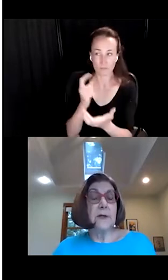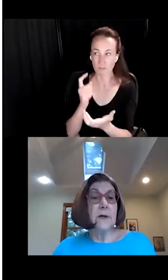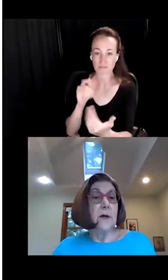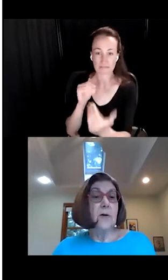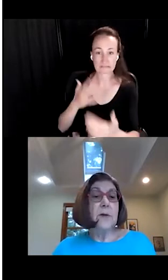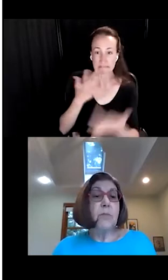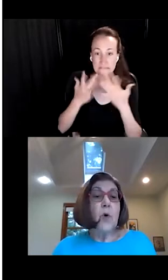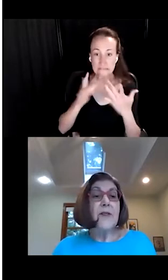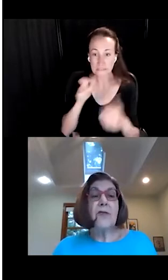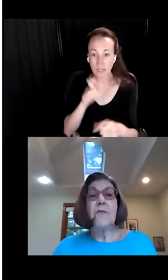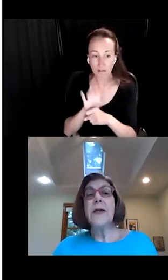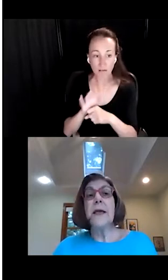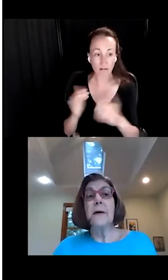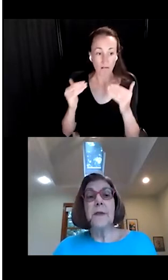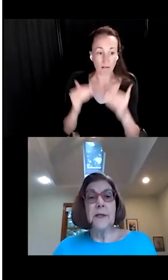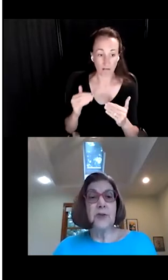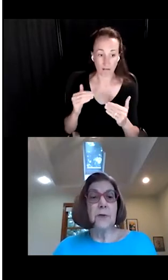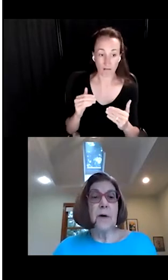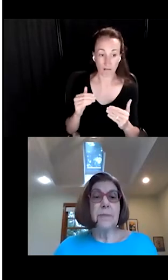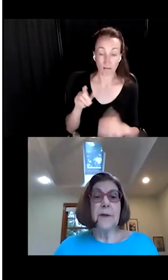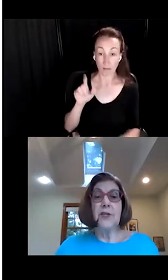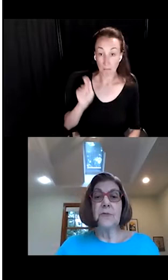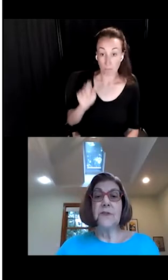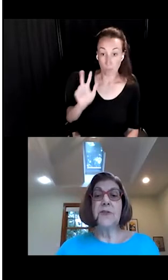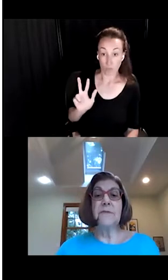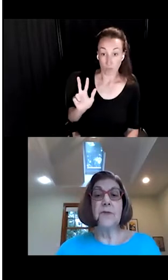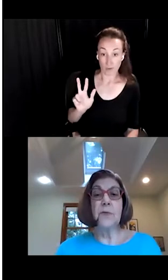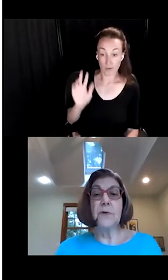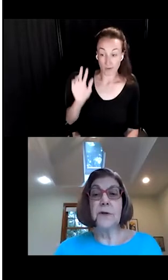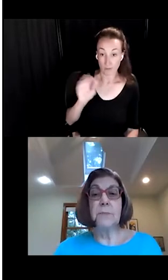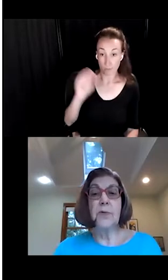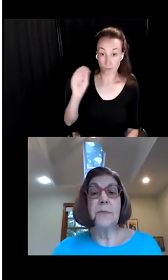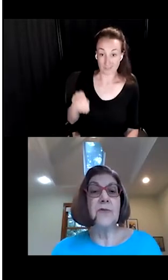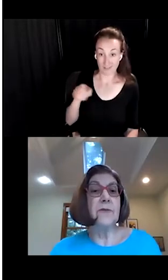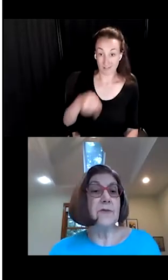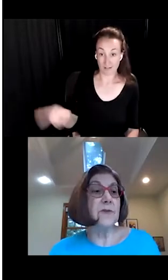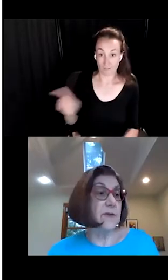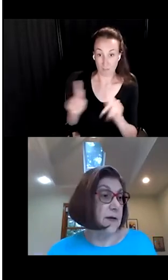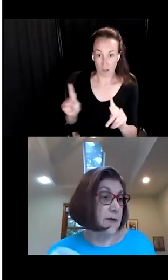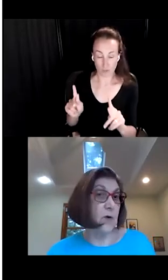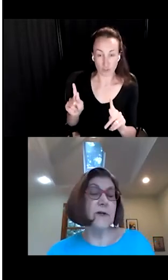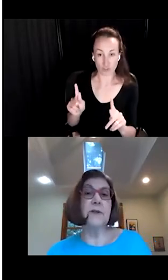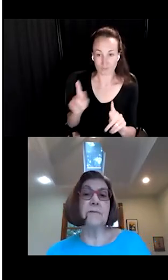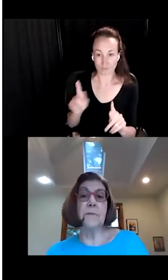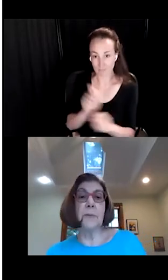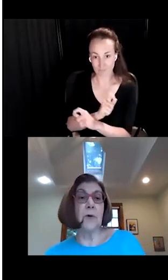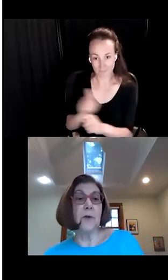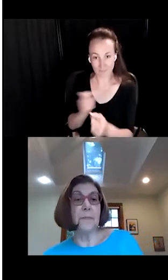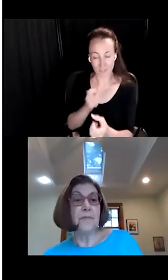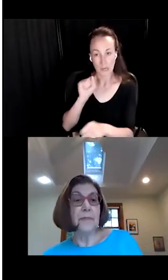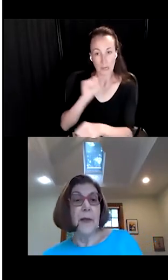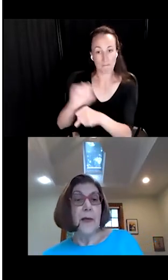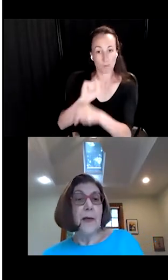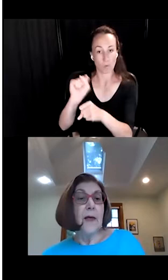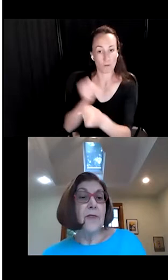limited. Only 0.3 of the eligible population receive supported employment services, another question from our poll.